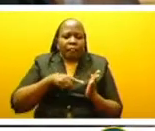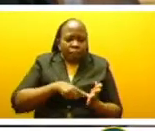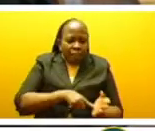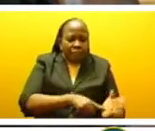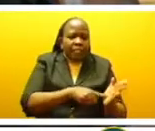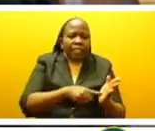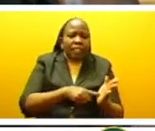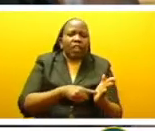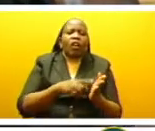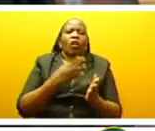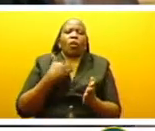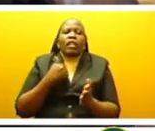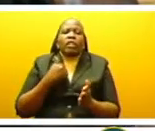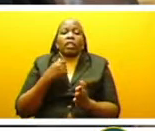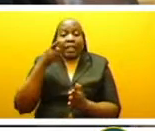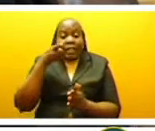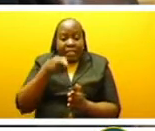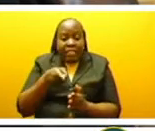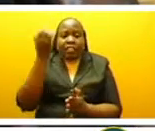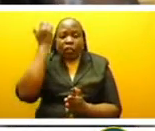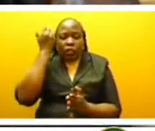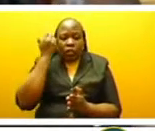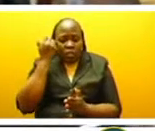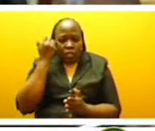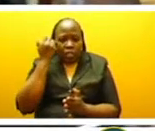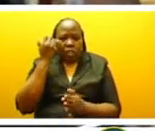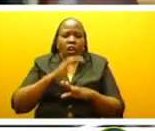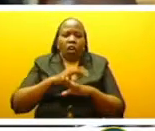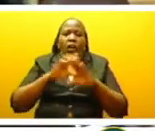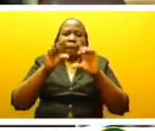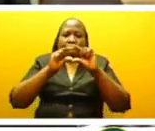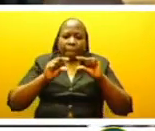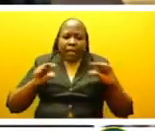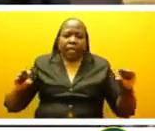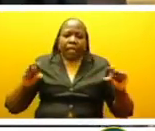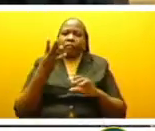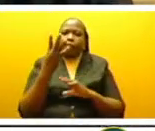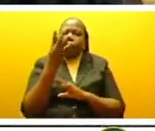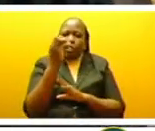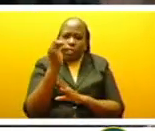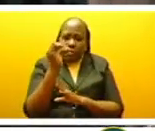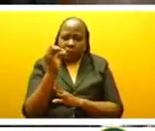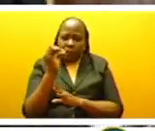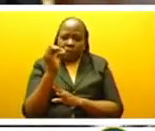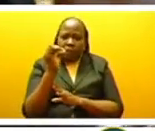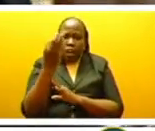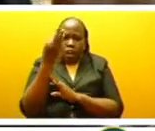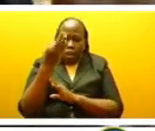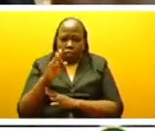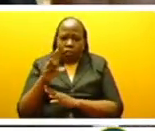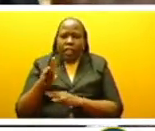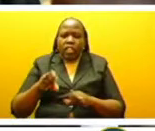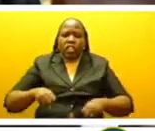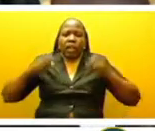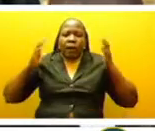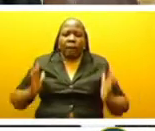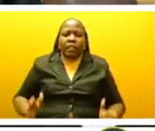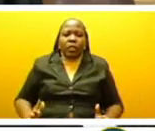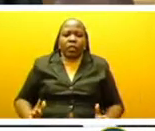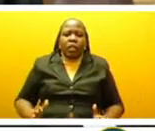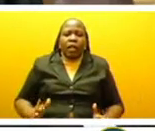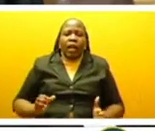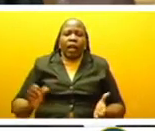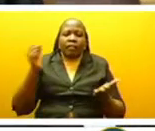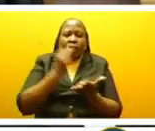refer the Honorable Court to paragraph 40 of the Chairperson's affidavit, Wafula Chebukati,